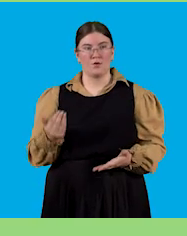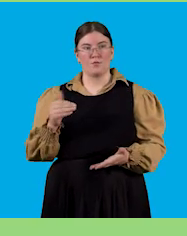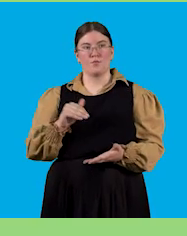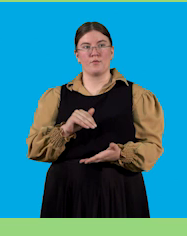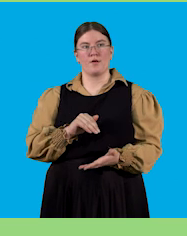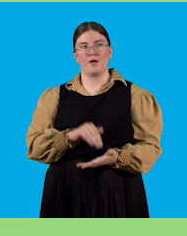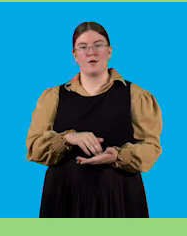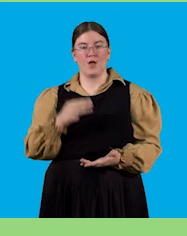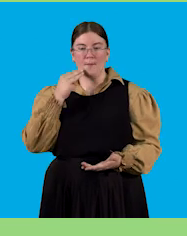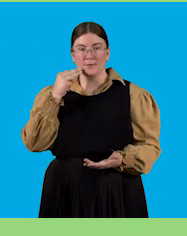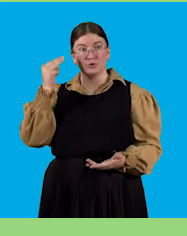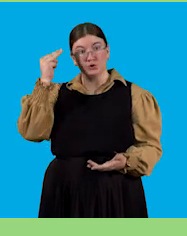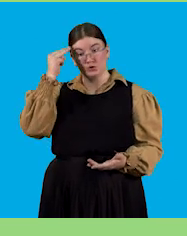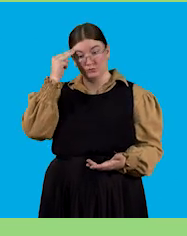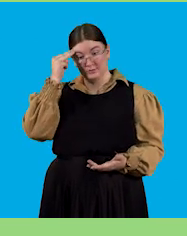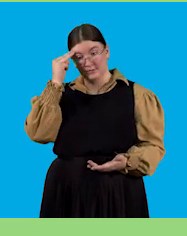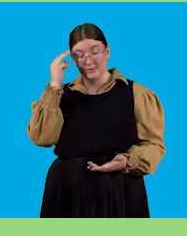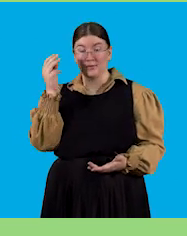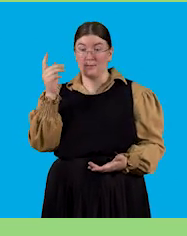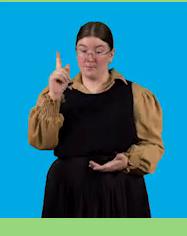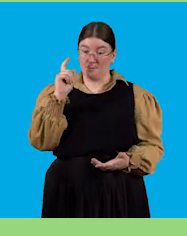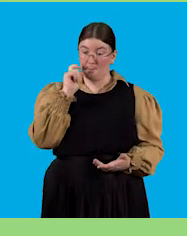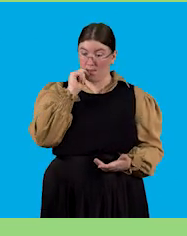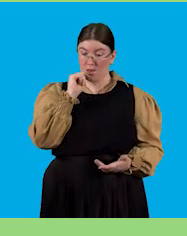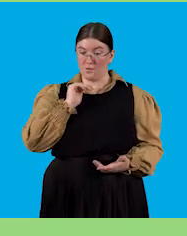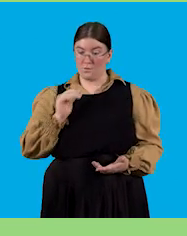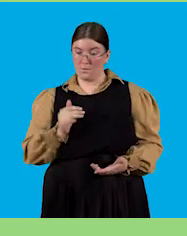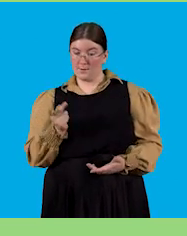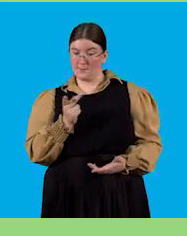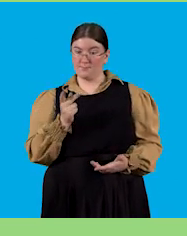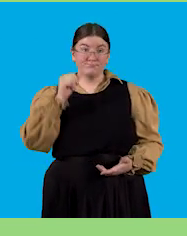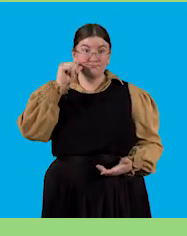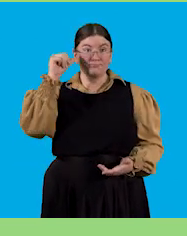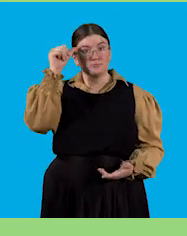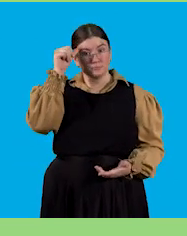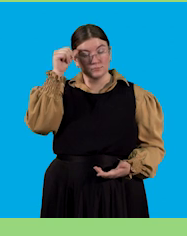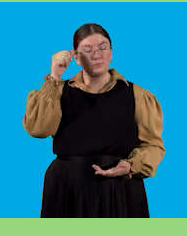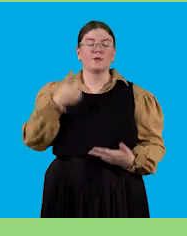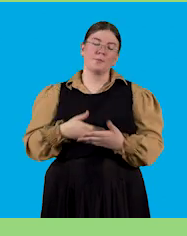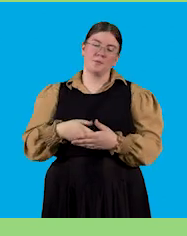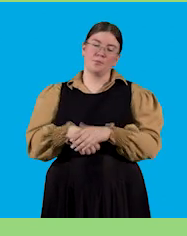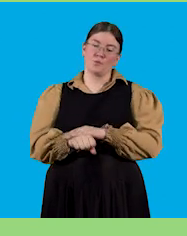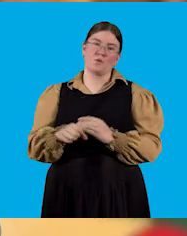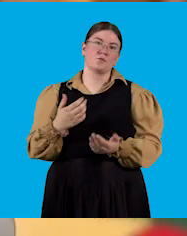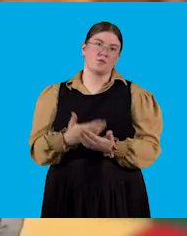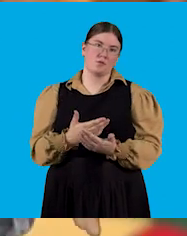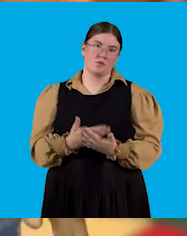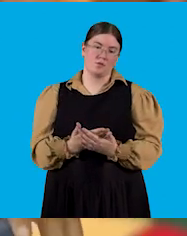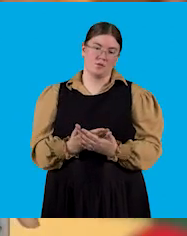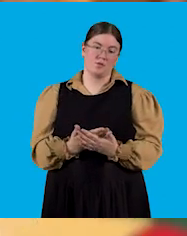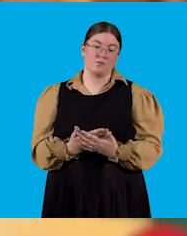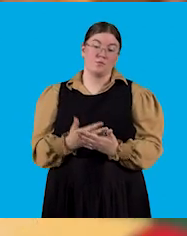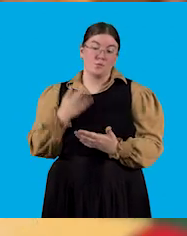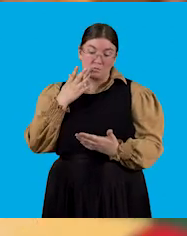of maturation where the mature couple has their offspring and their offspring has been able to produce